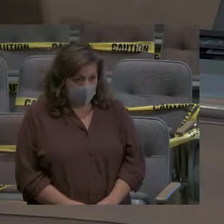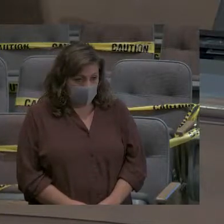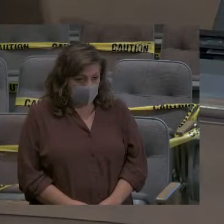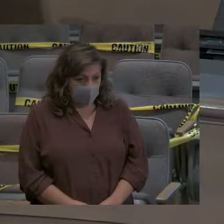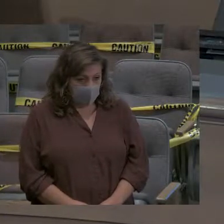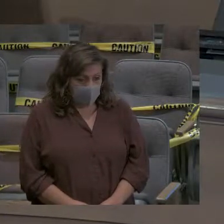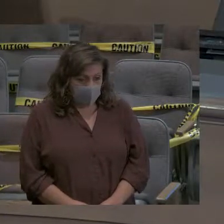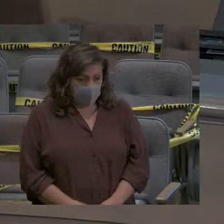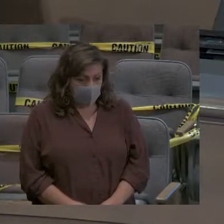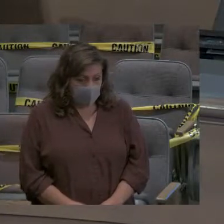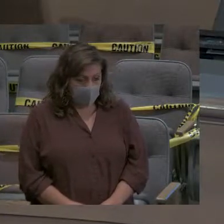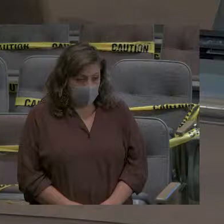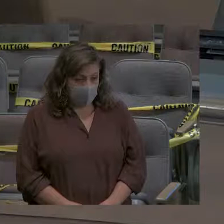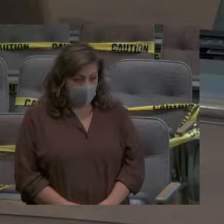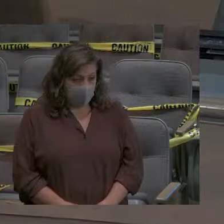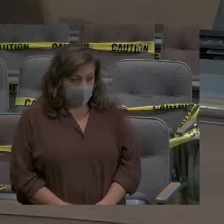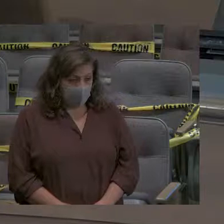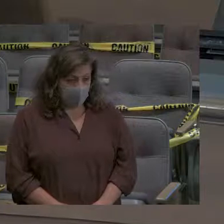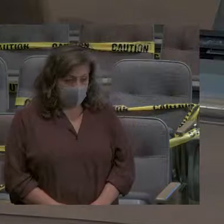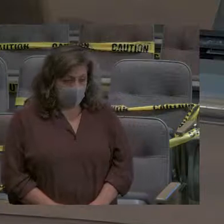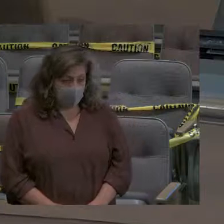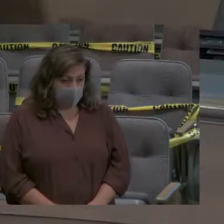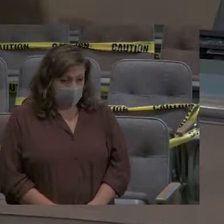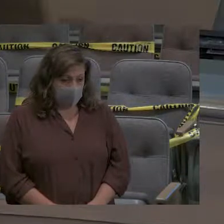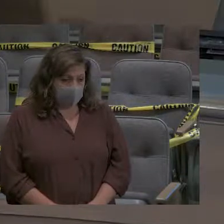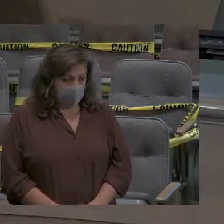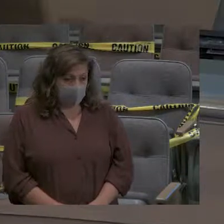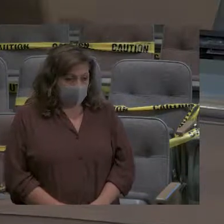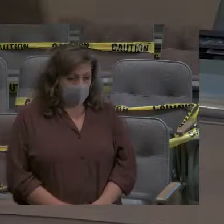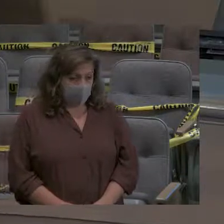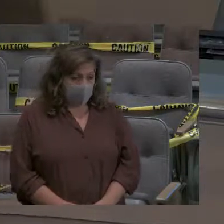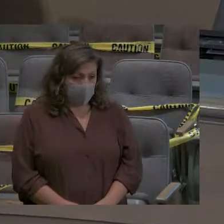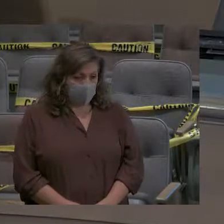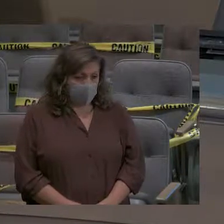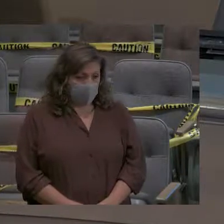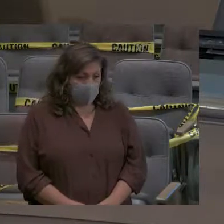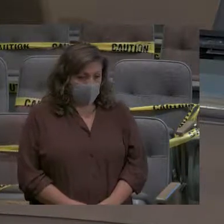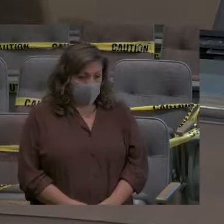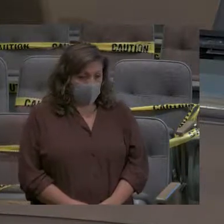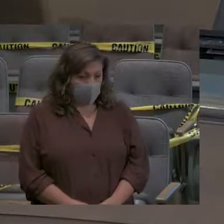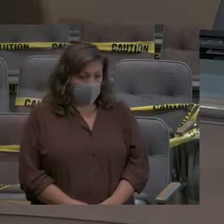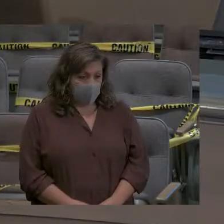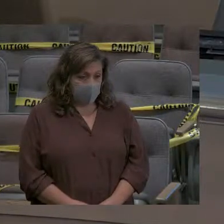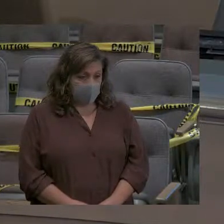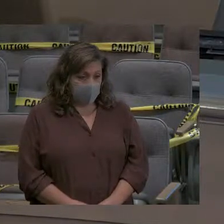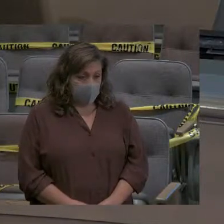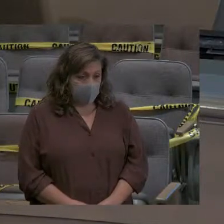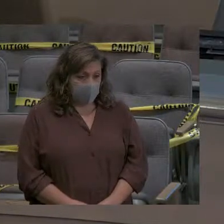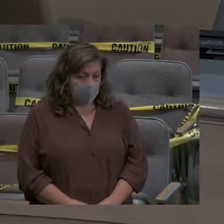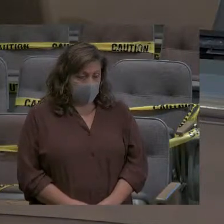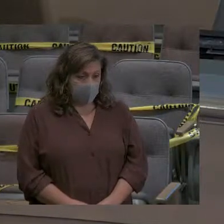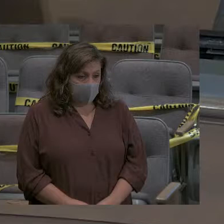ICU. We have, let me see,